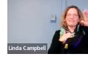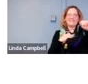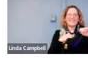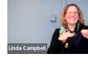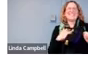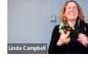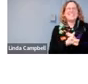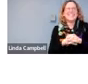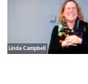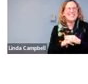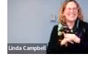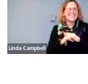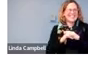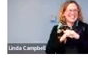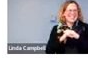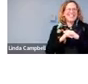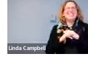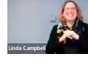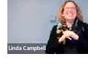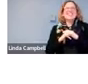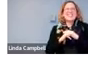It's not me. That's not me.